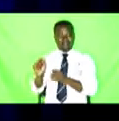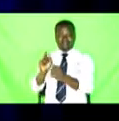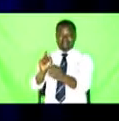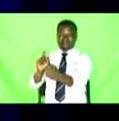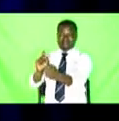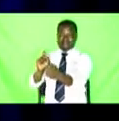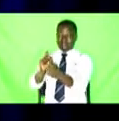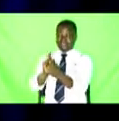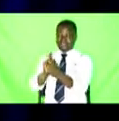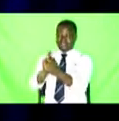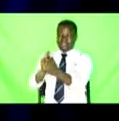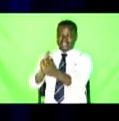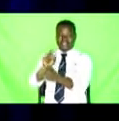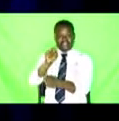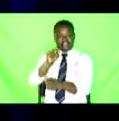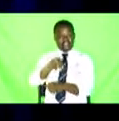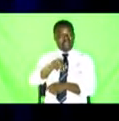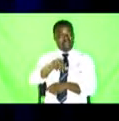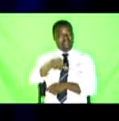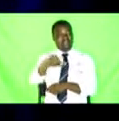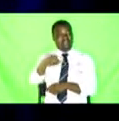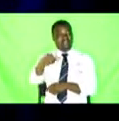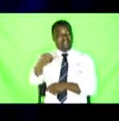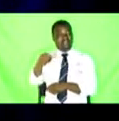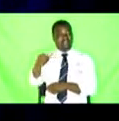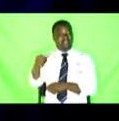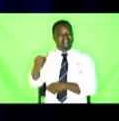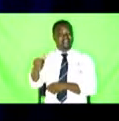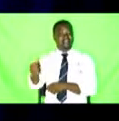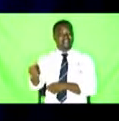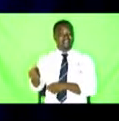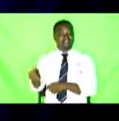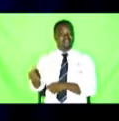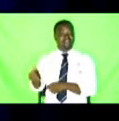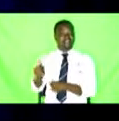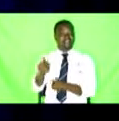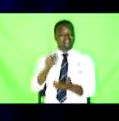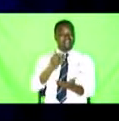argument, I need no rather